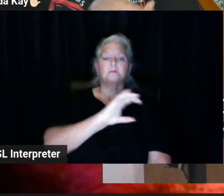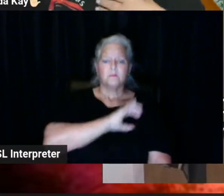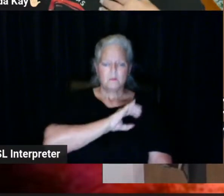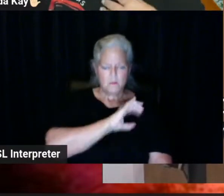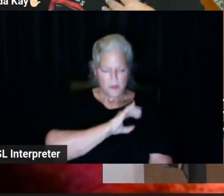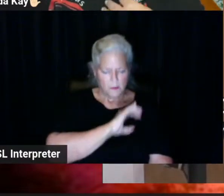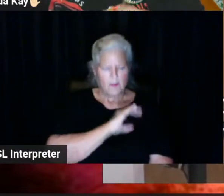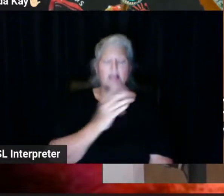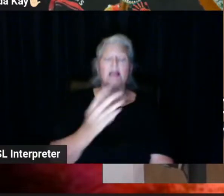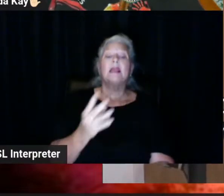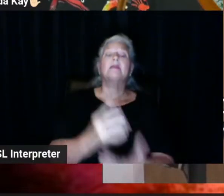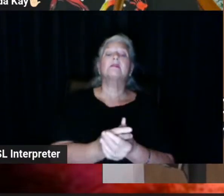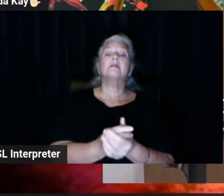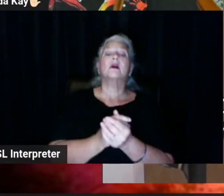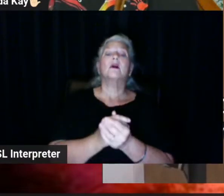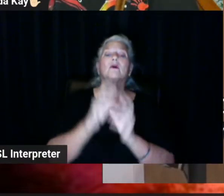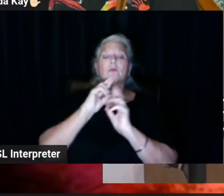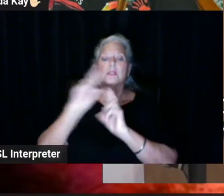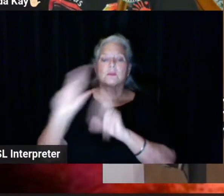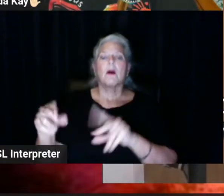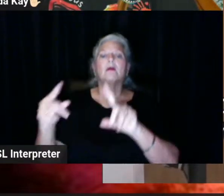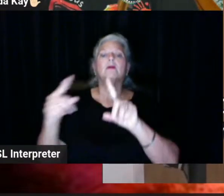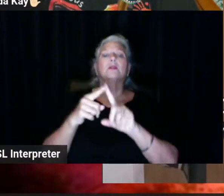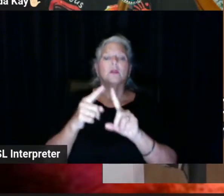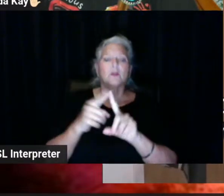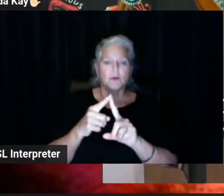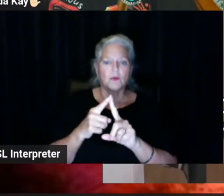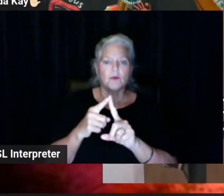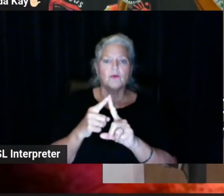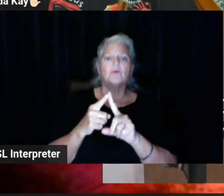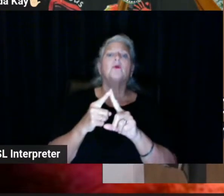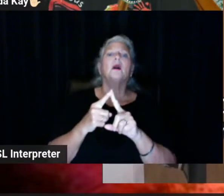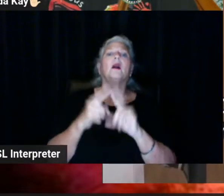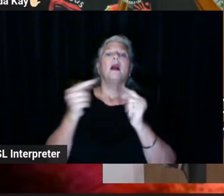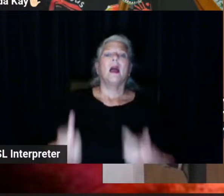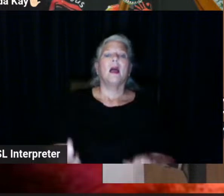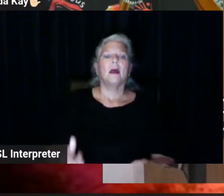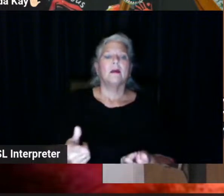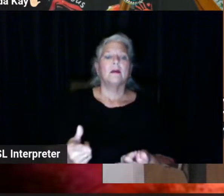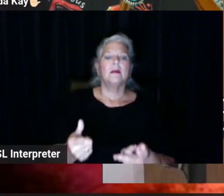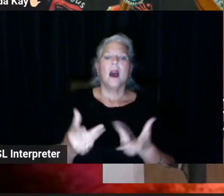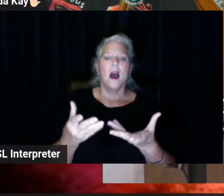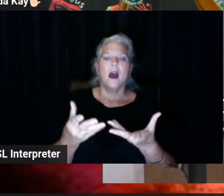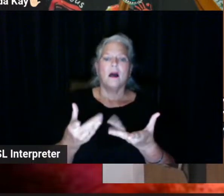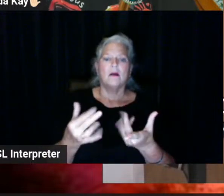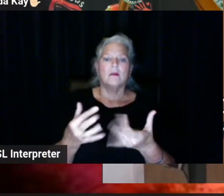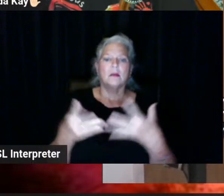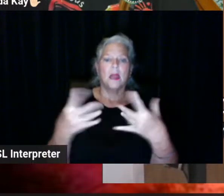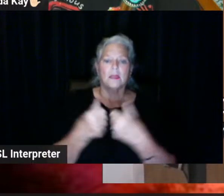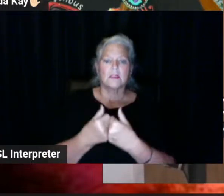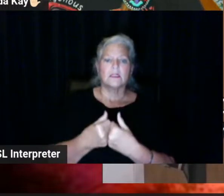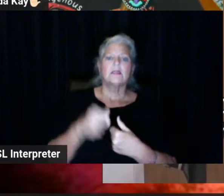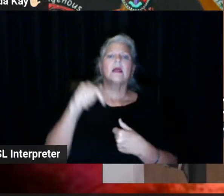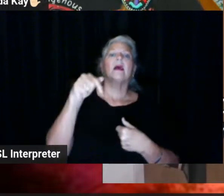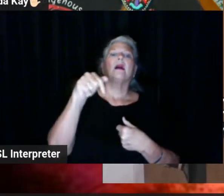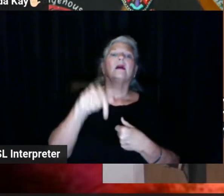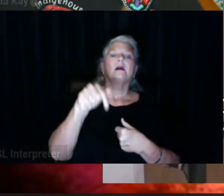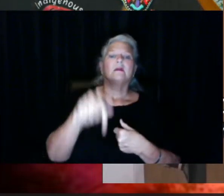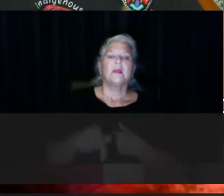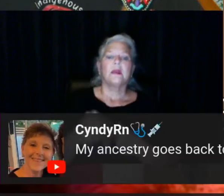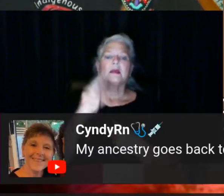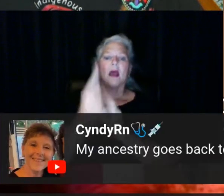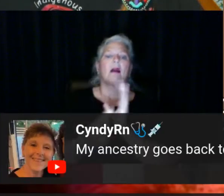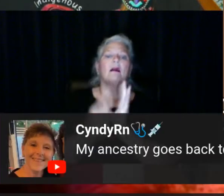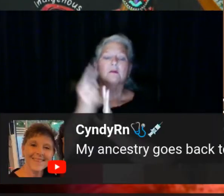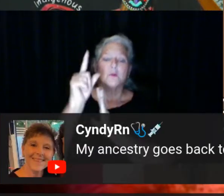driver. An hour or so later, a passerby located the body of Craig Casey. This last year, when questioned by a concerned citizen, Chief